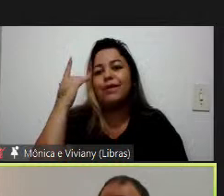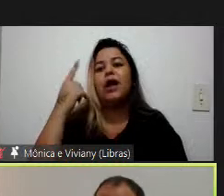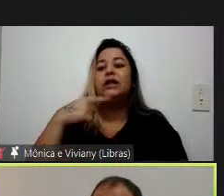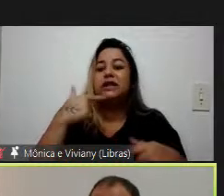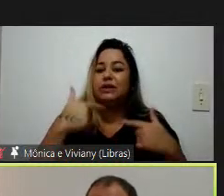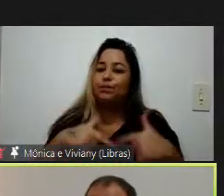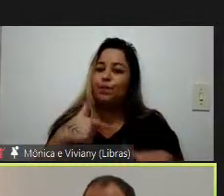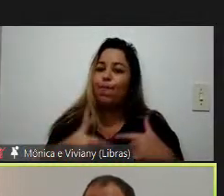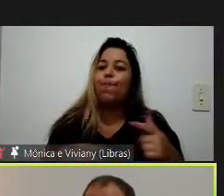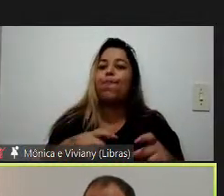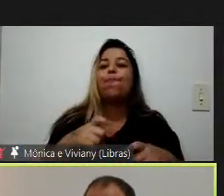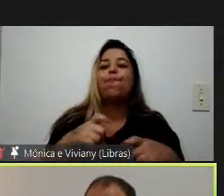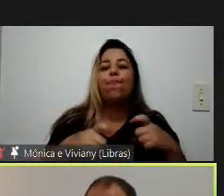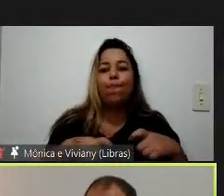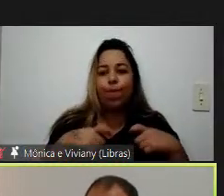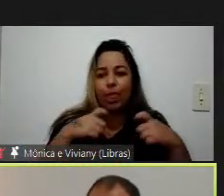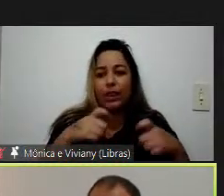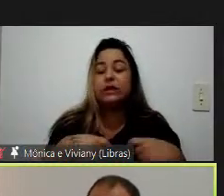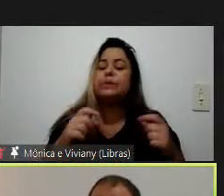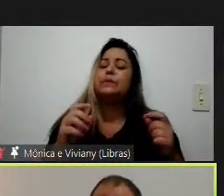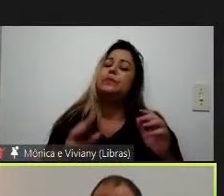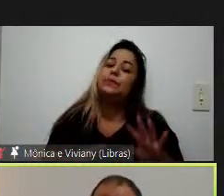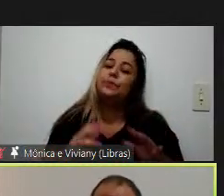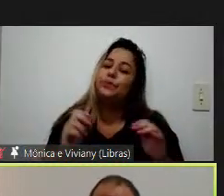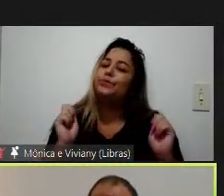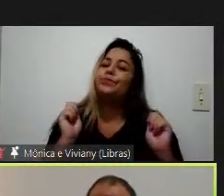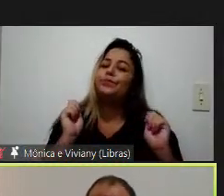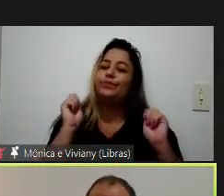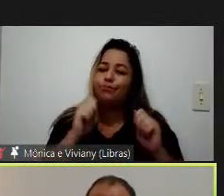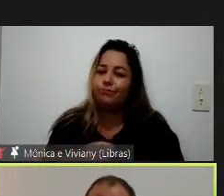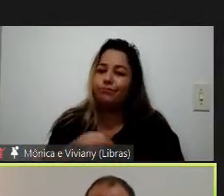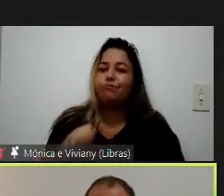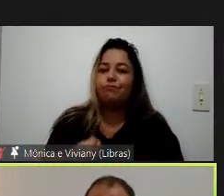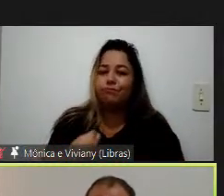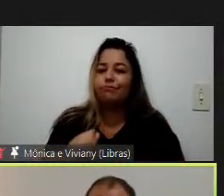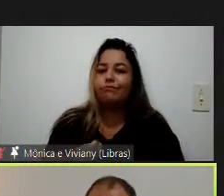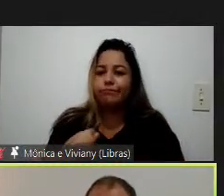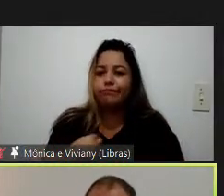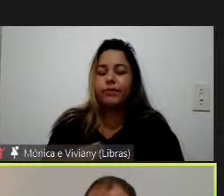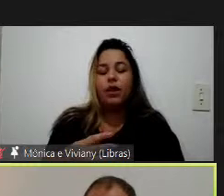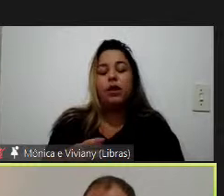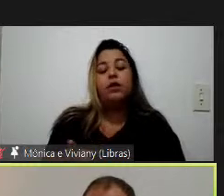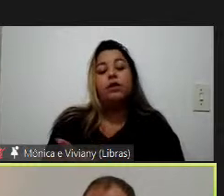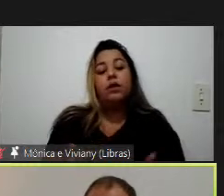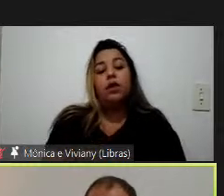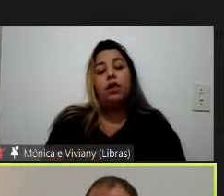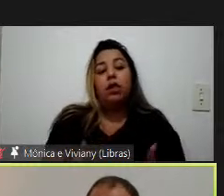on agriculture for their livelihoods, considering also the family members and dependents.